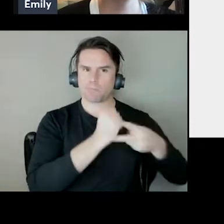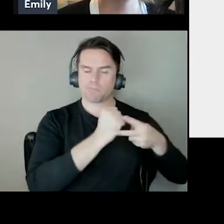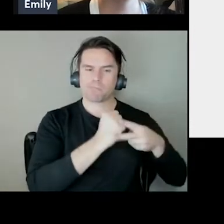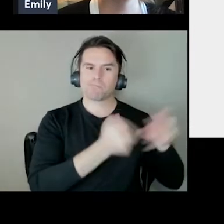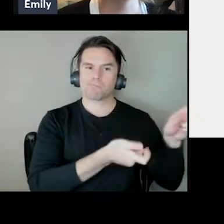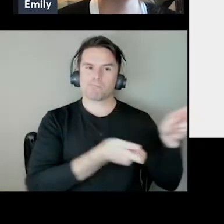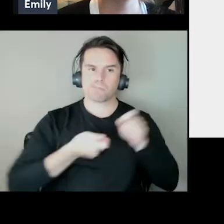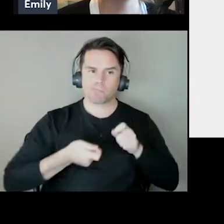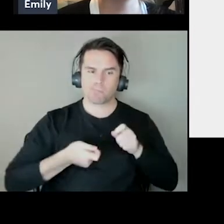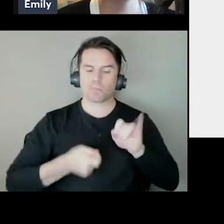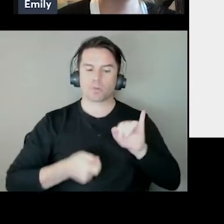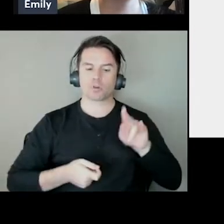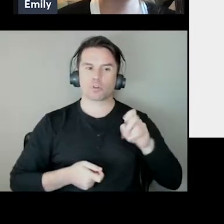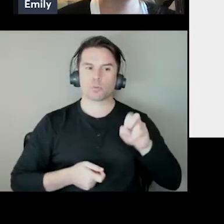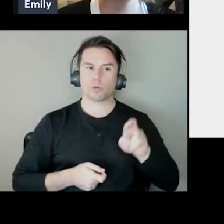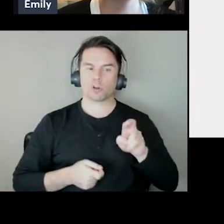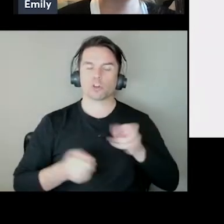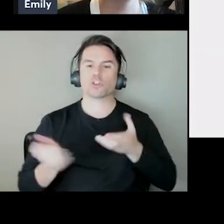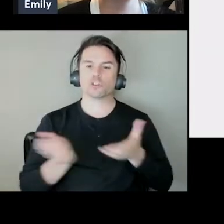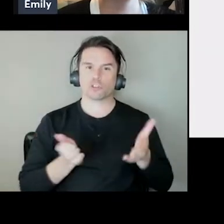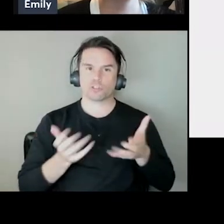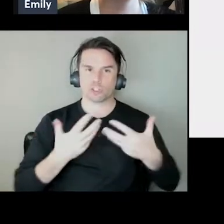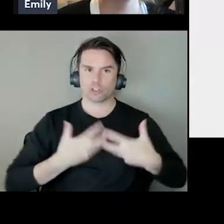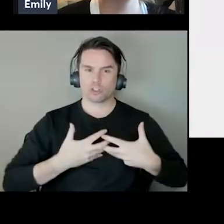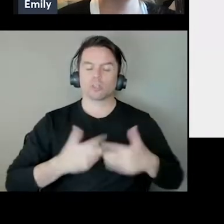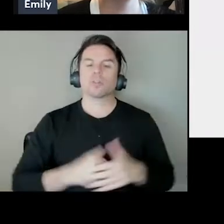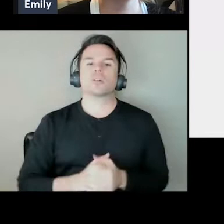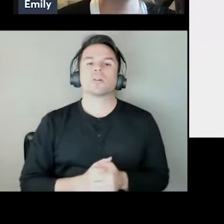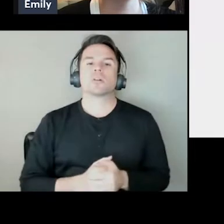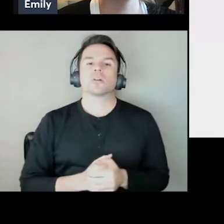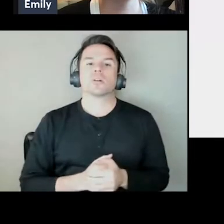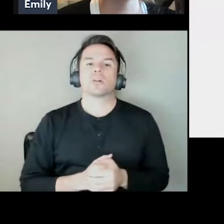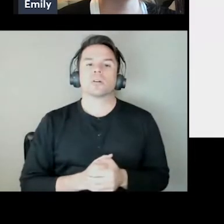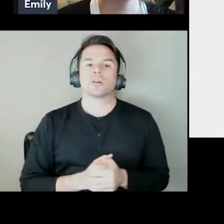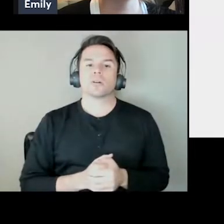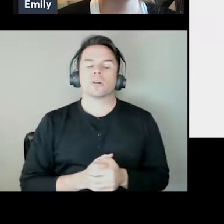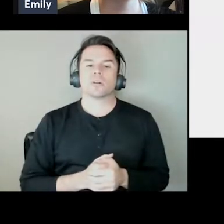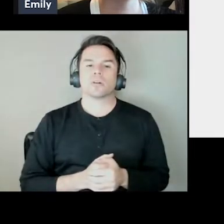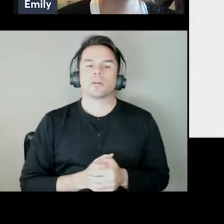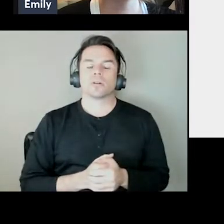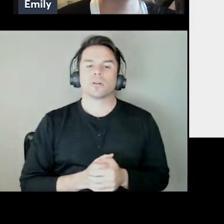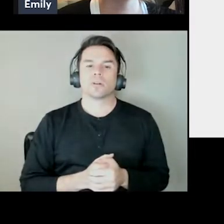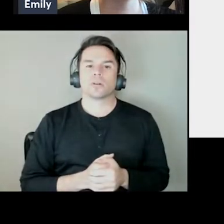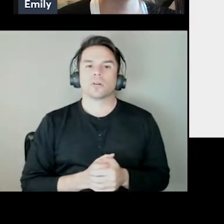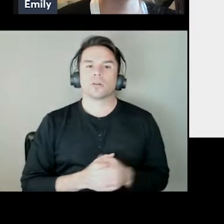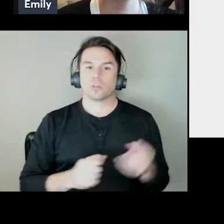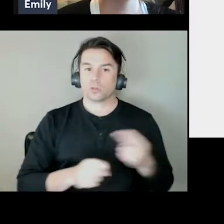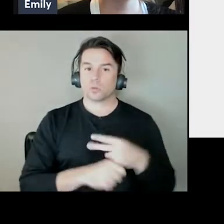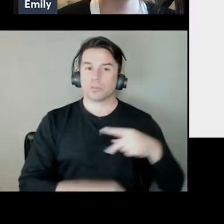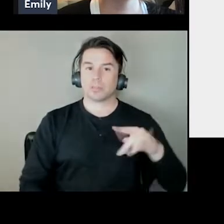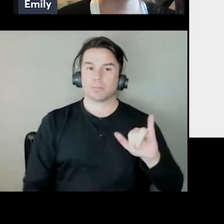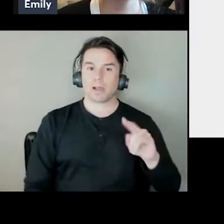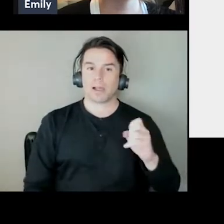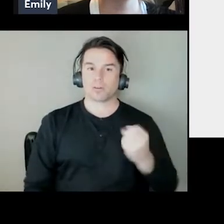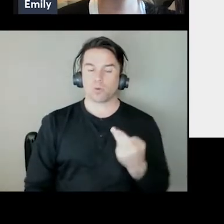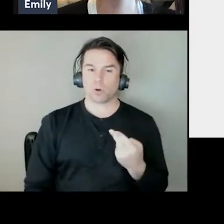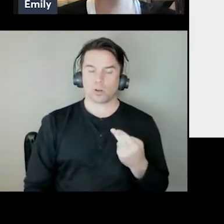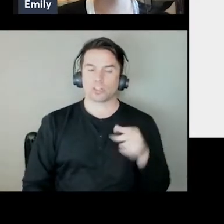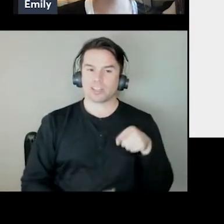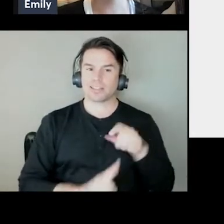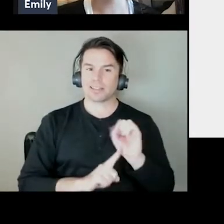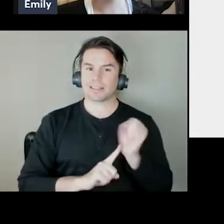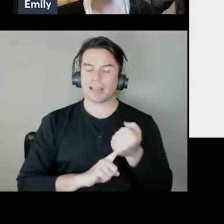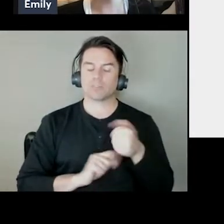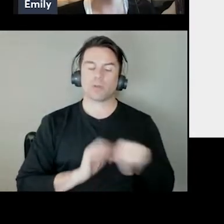Jupyter server, the way we chose Conda PyTorch in this case, you can actually select the one which you have downloaded, and then you can start using